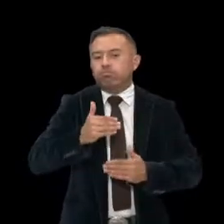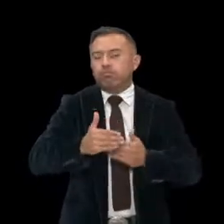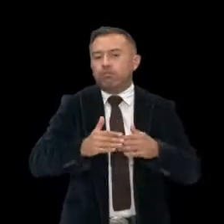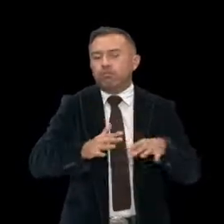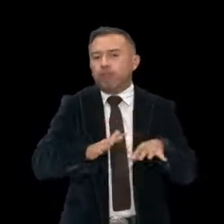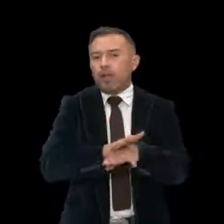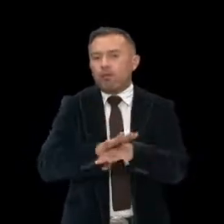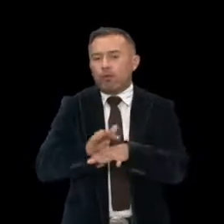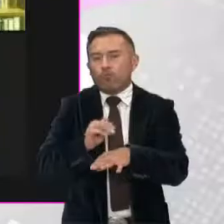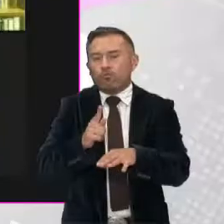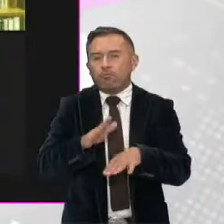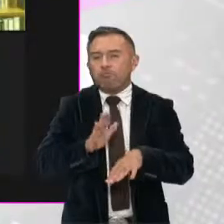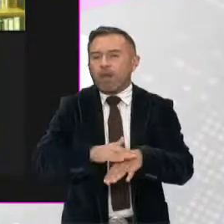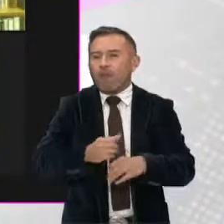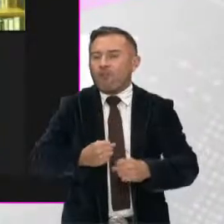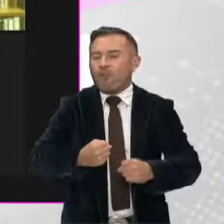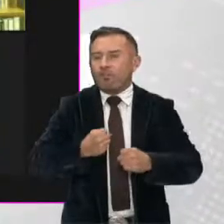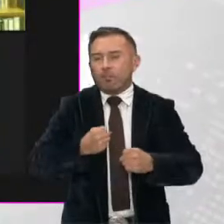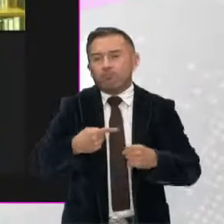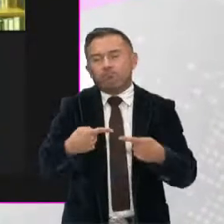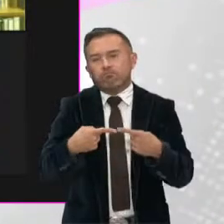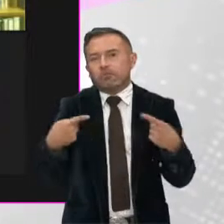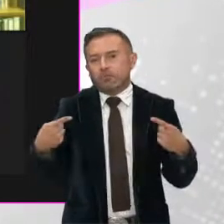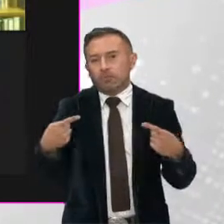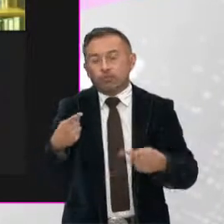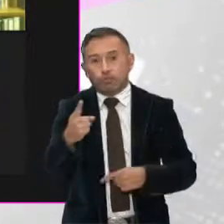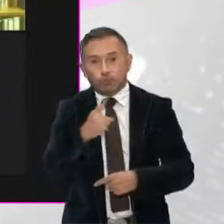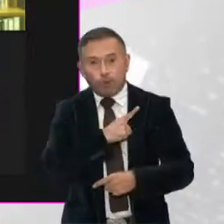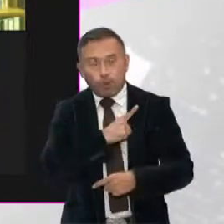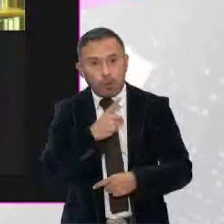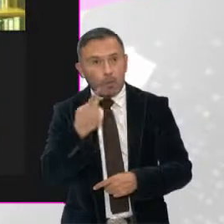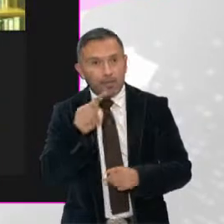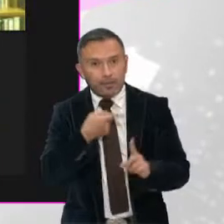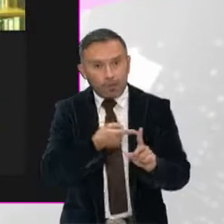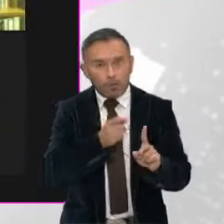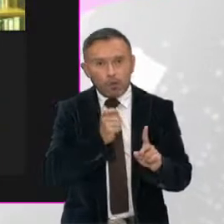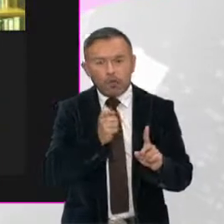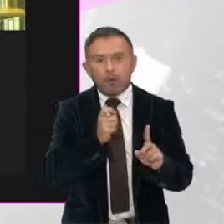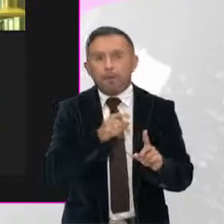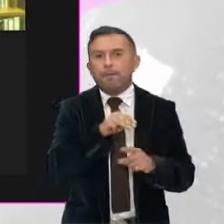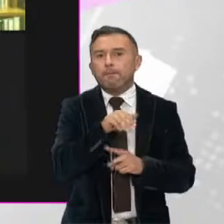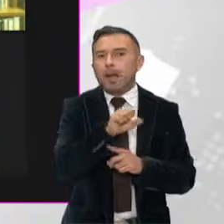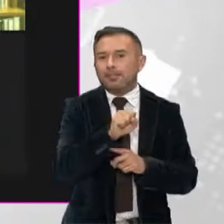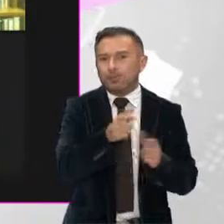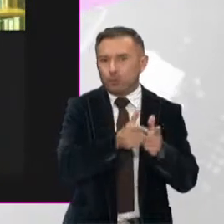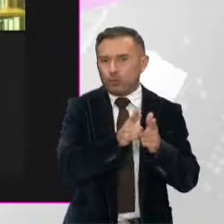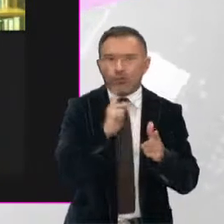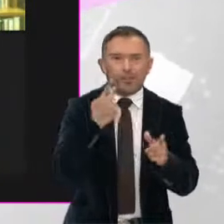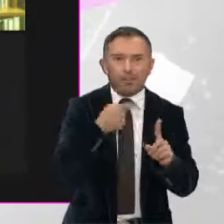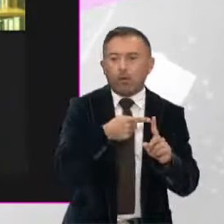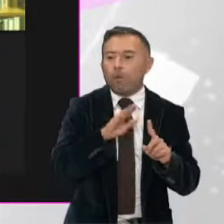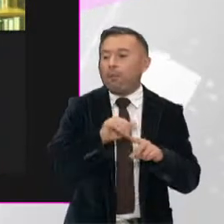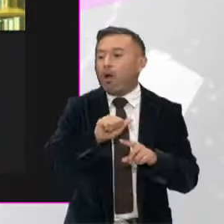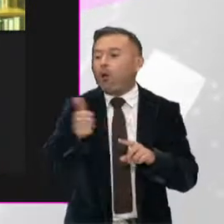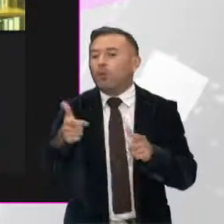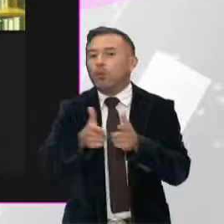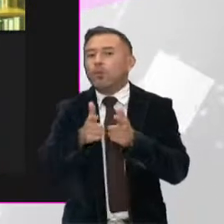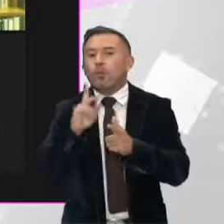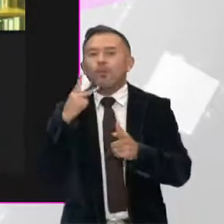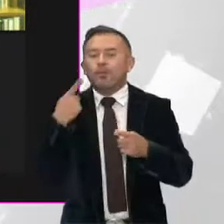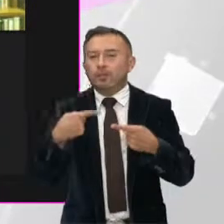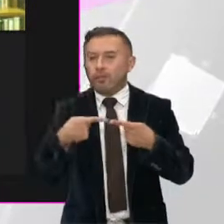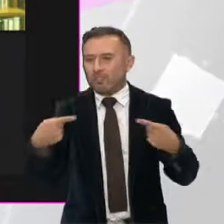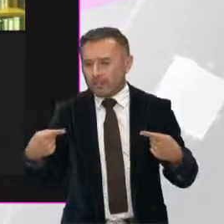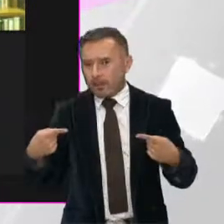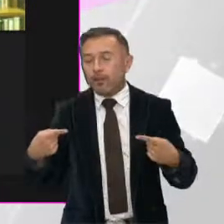This was a very conflict time for the government, that we have had some struggle